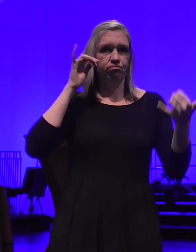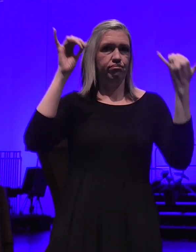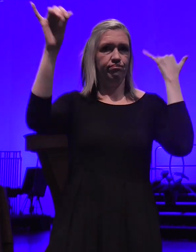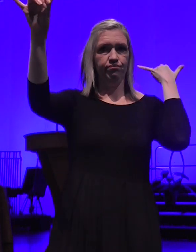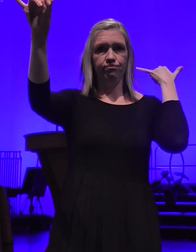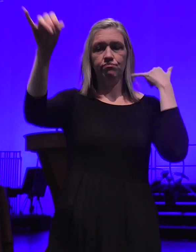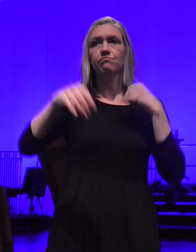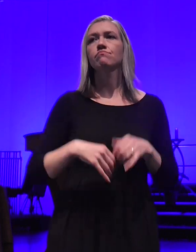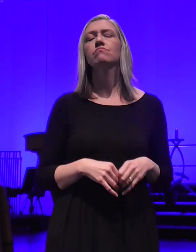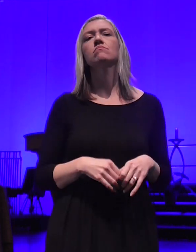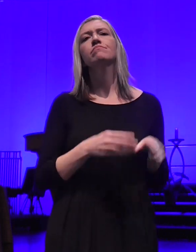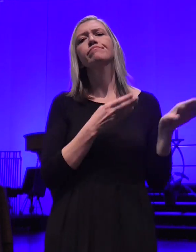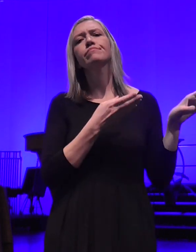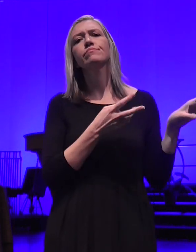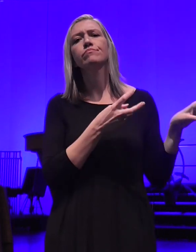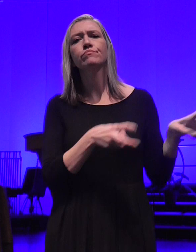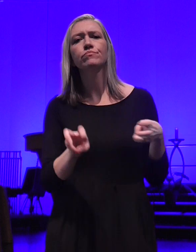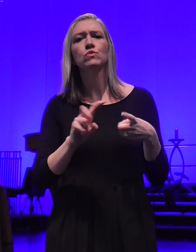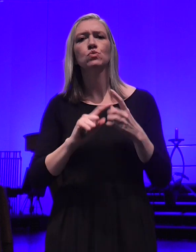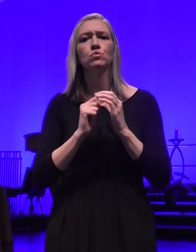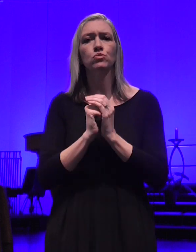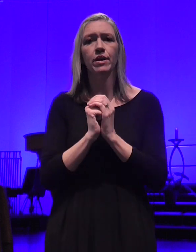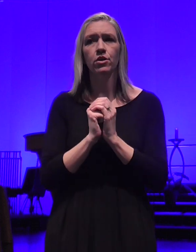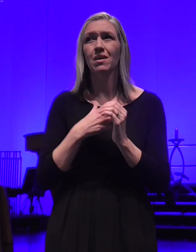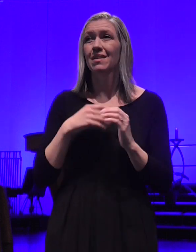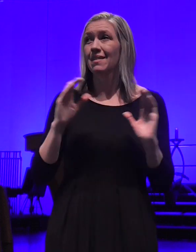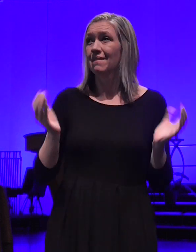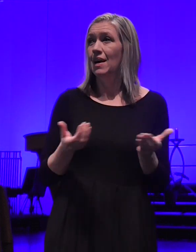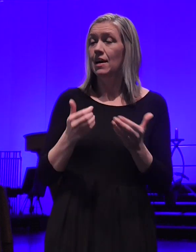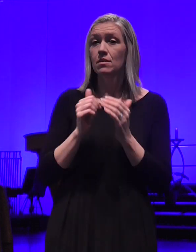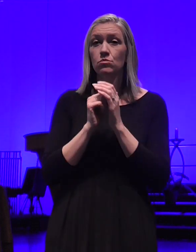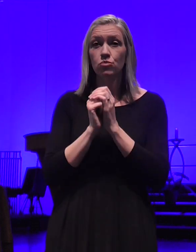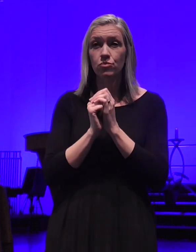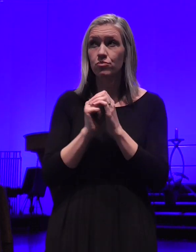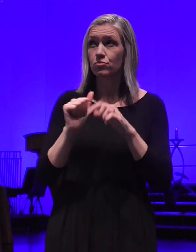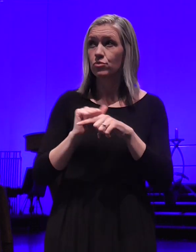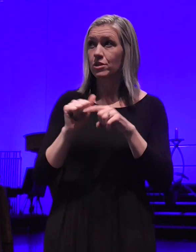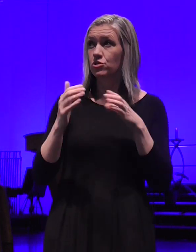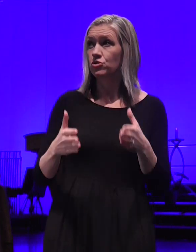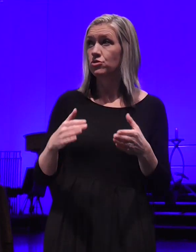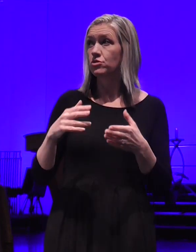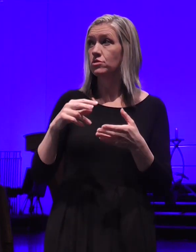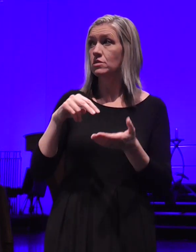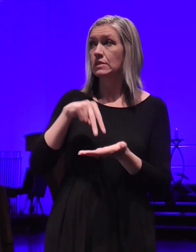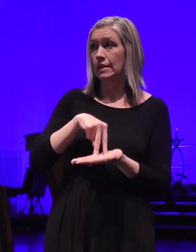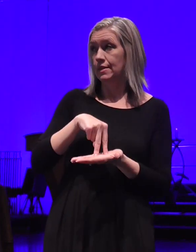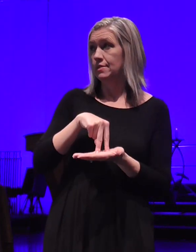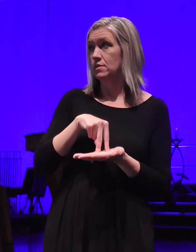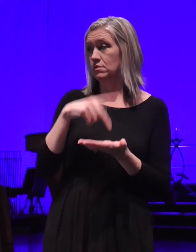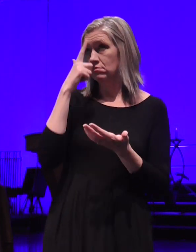prayer this morning, inviting any of our wonderful practitioner prayer partners to stand with me if they so choose.